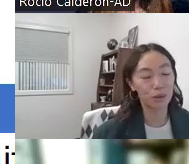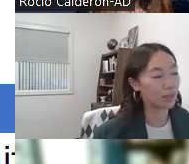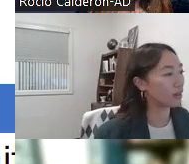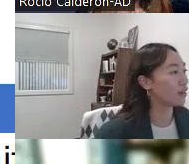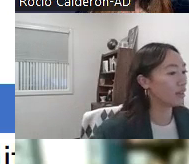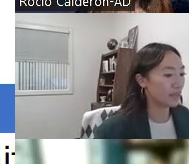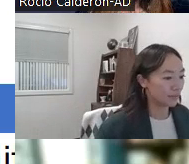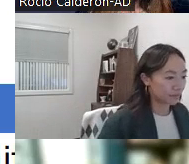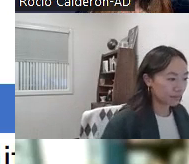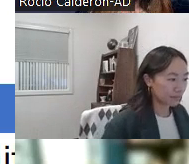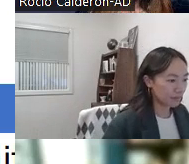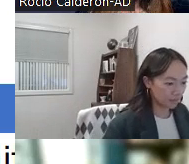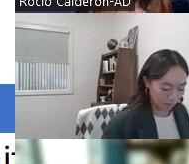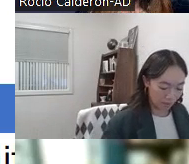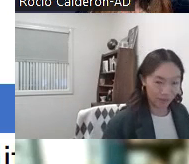out in the community.